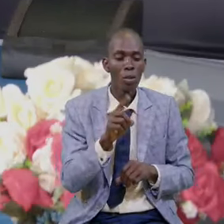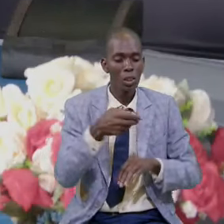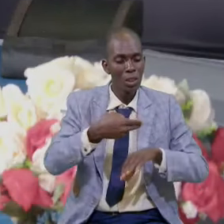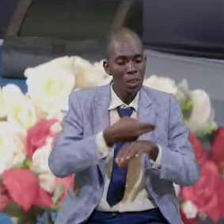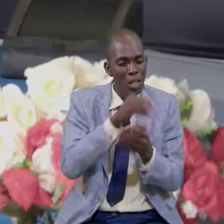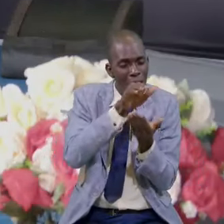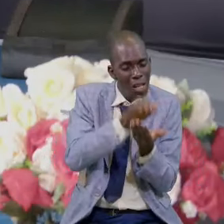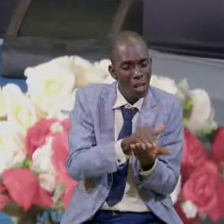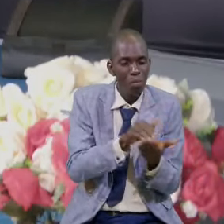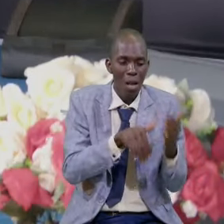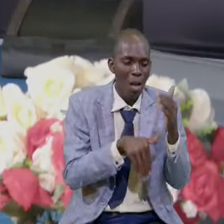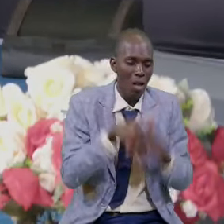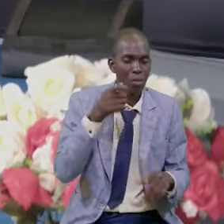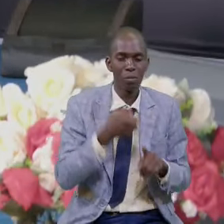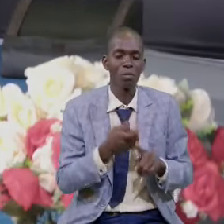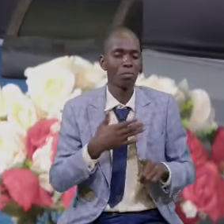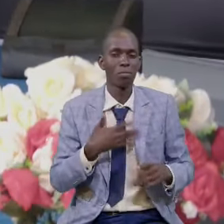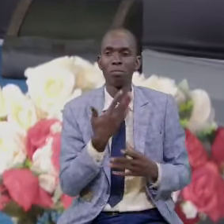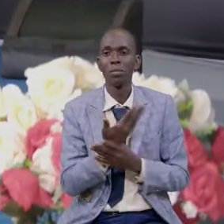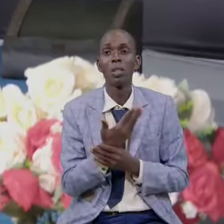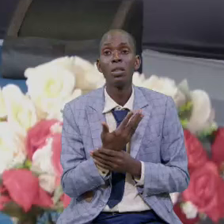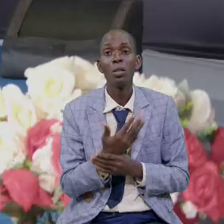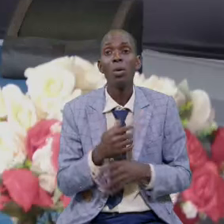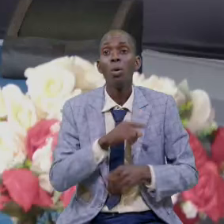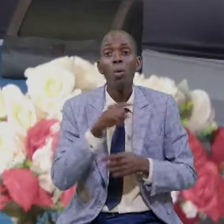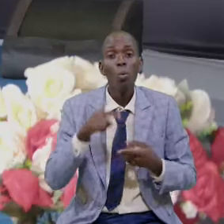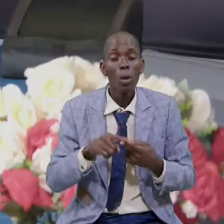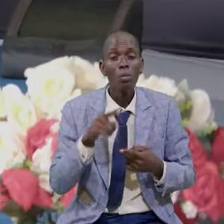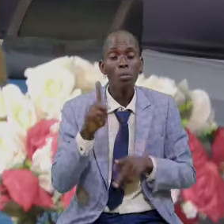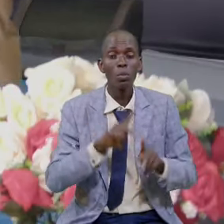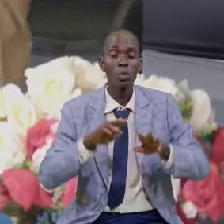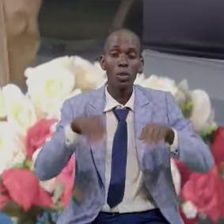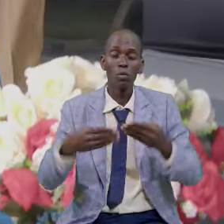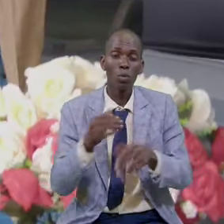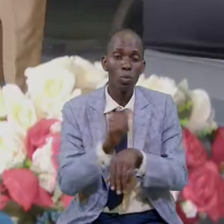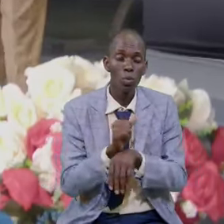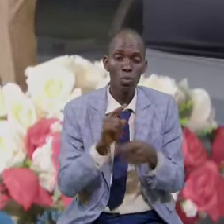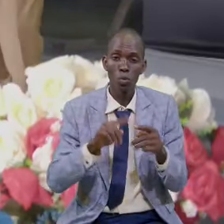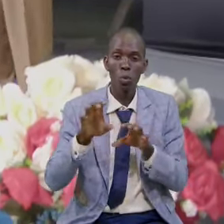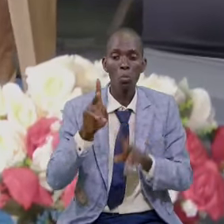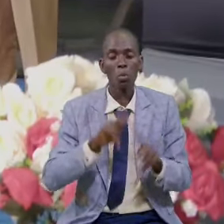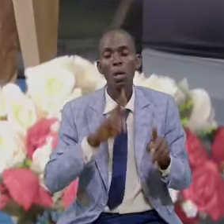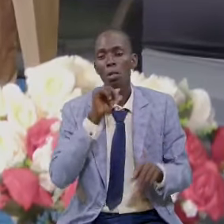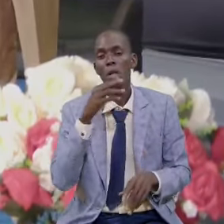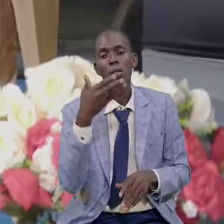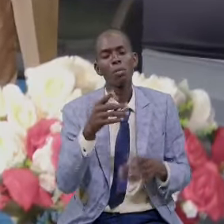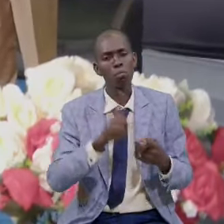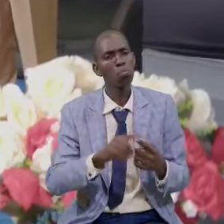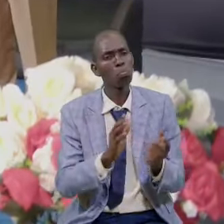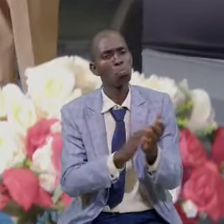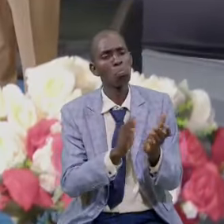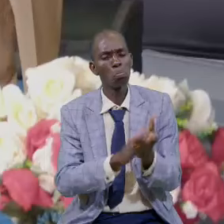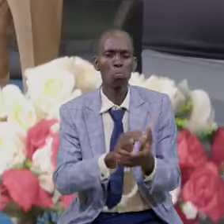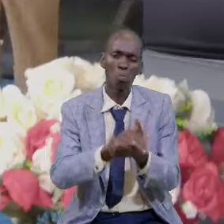life in your hand, even when people are not there to congratulate you, they are not there to give you an award, you just put